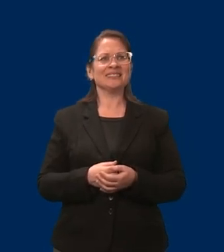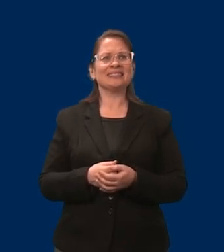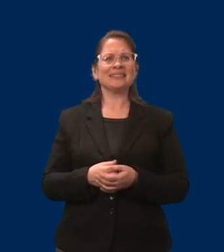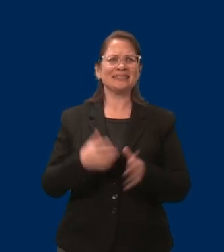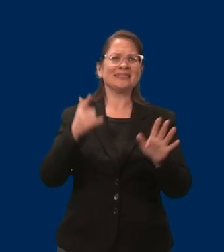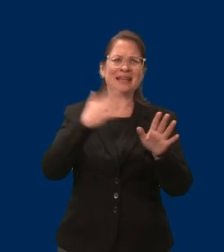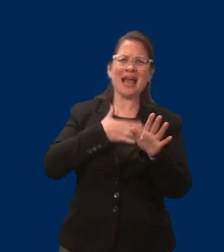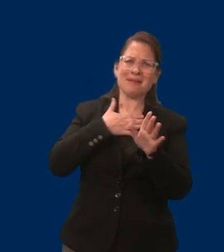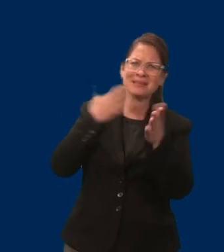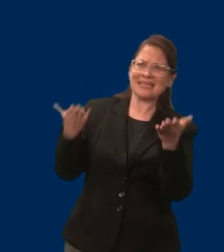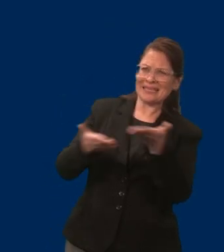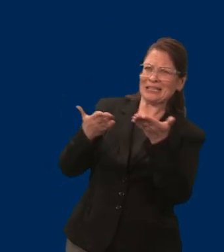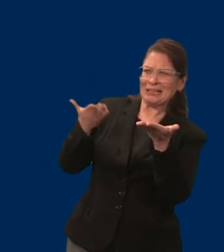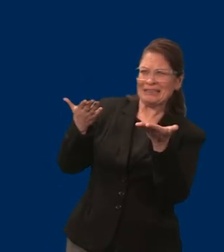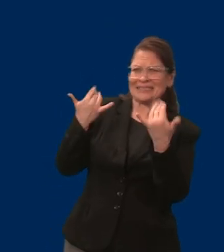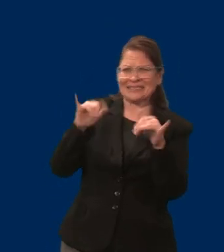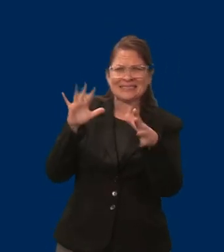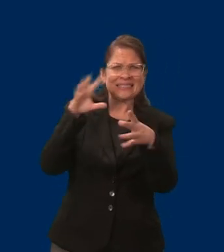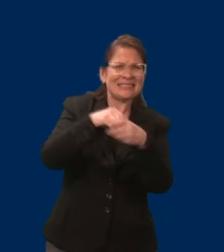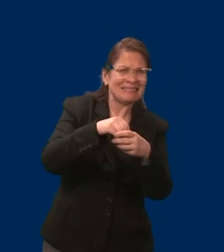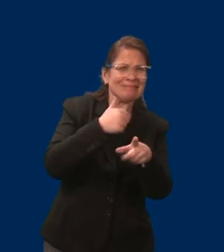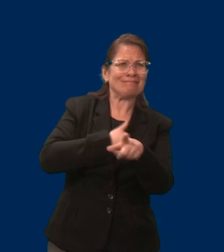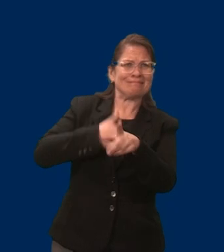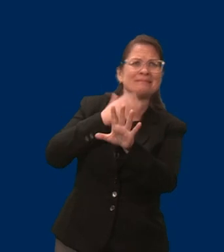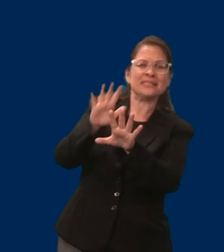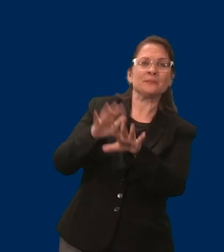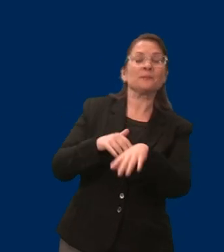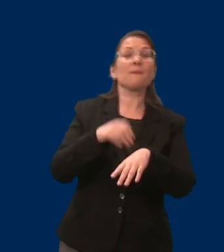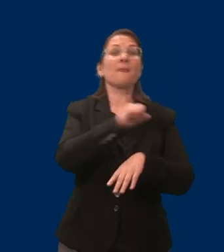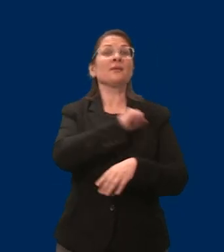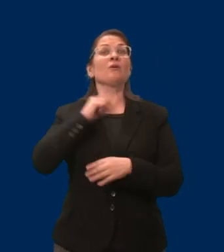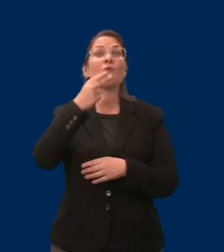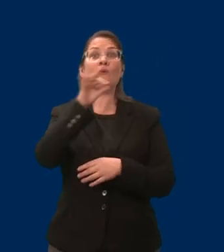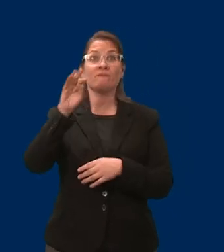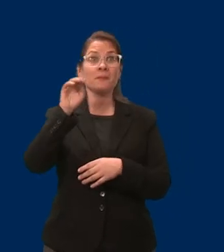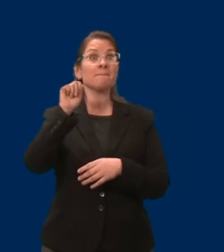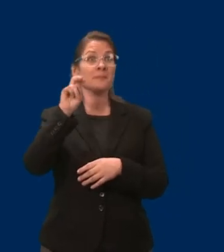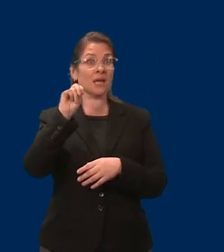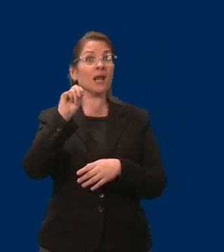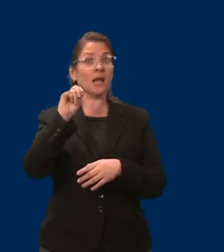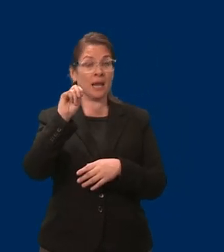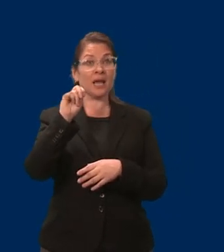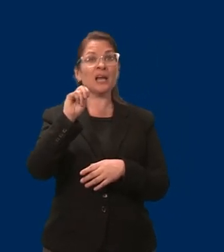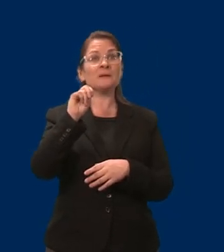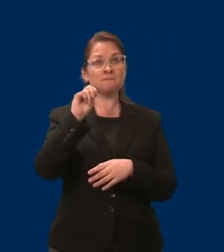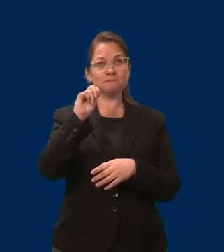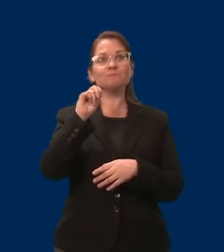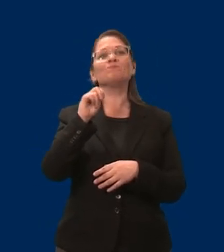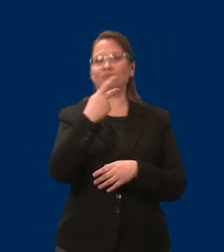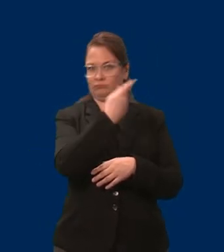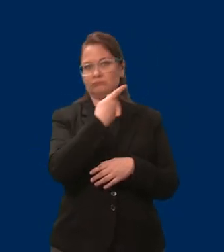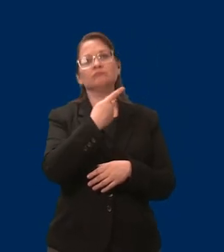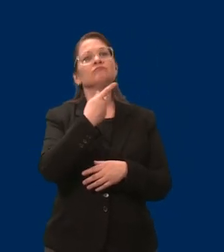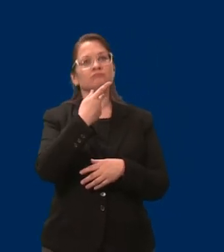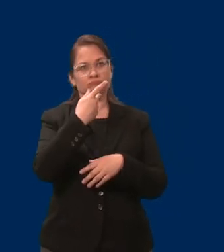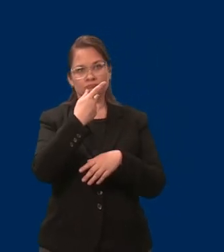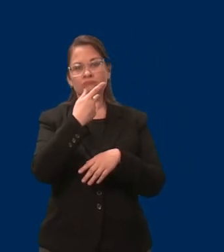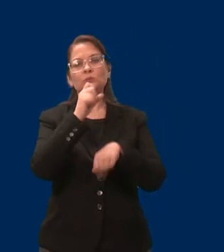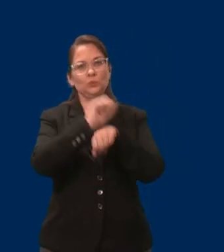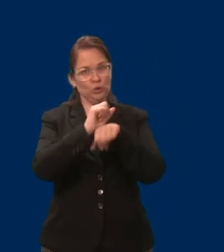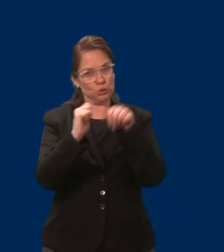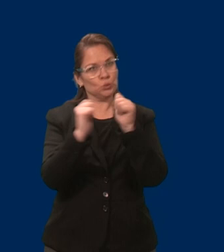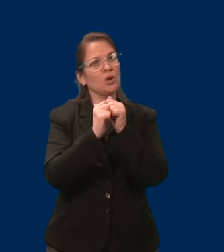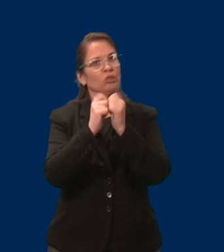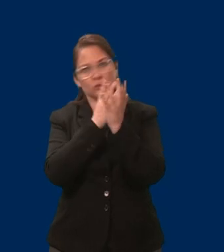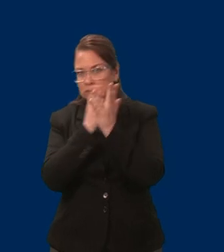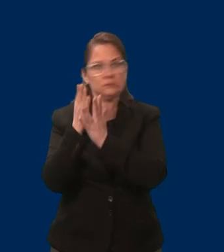And Senator Hoffman, I've passed the gavel on him, but not the torch. We're both carrying the torch for all this stuff. And it makes no